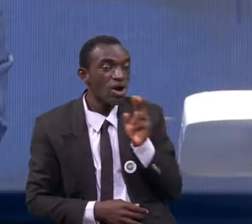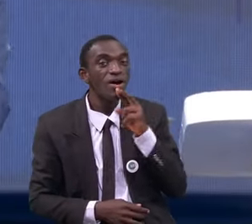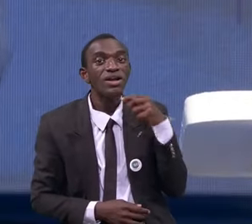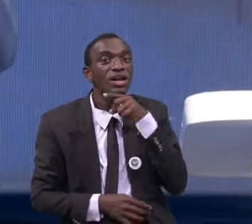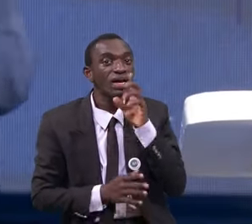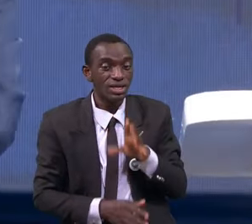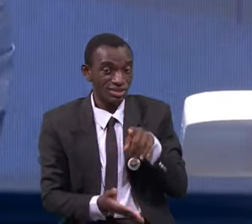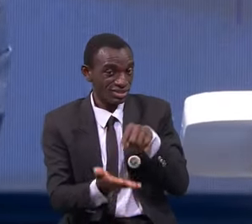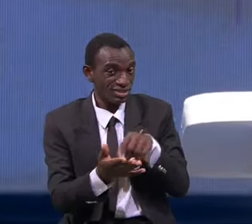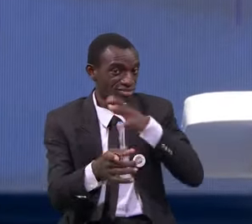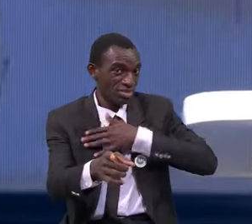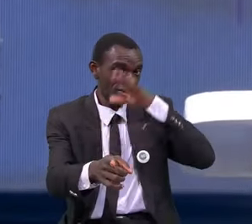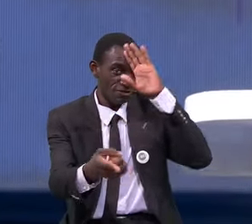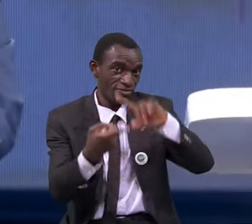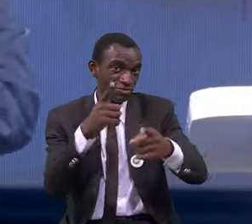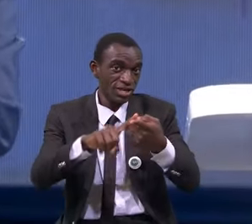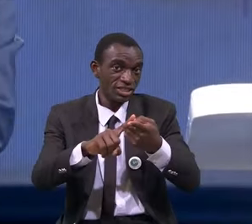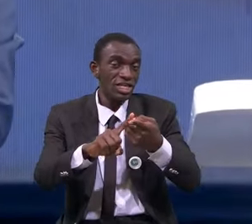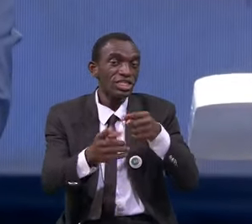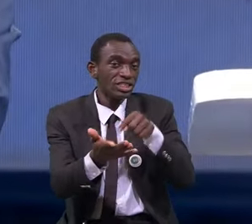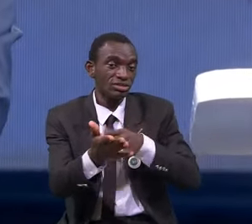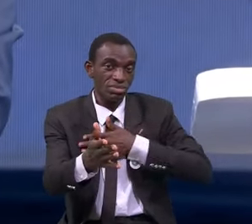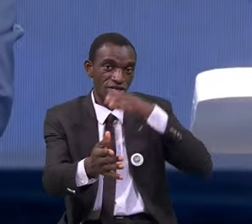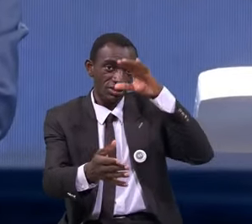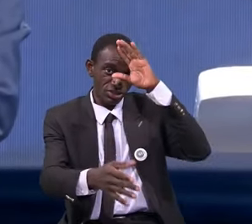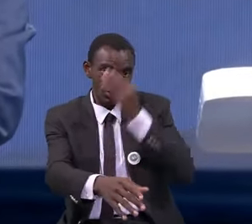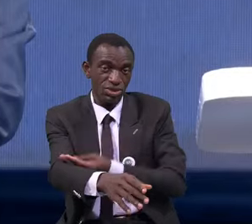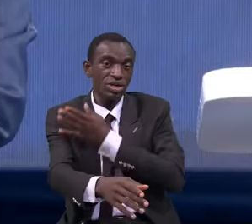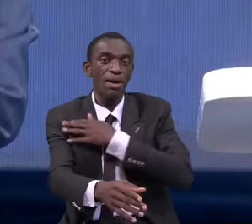son, my daughter, tonight, you will be saved.